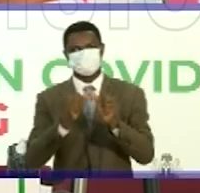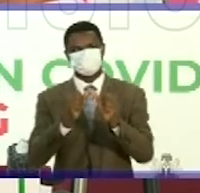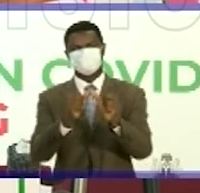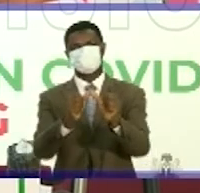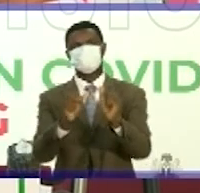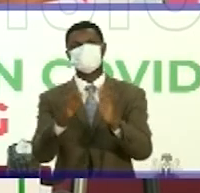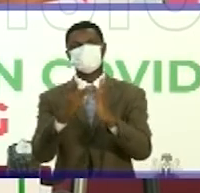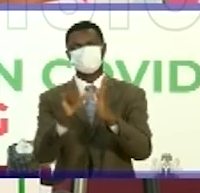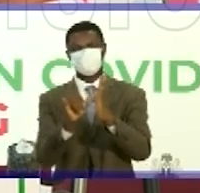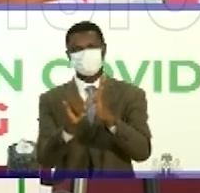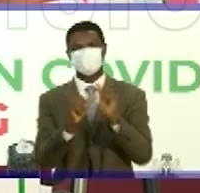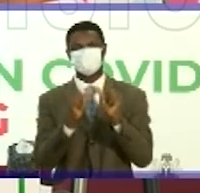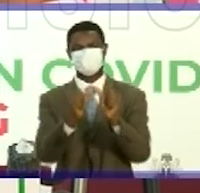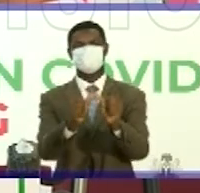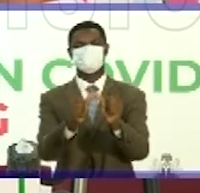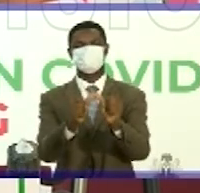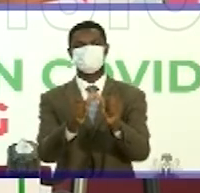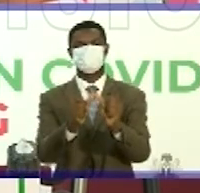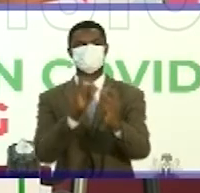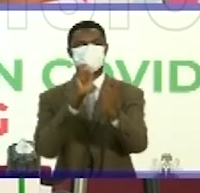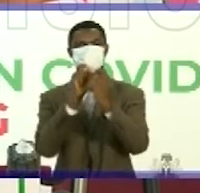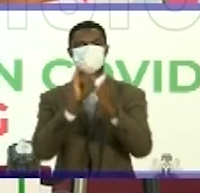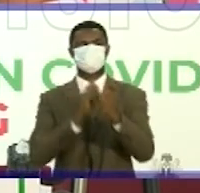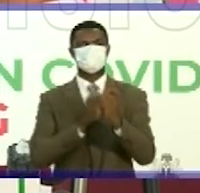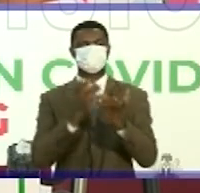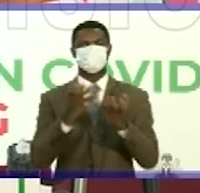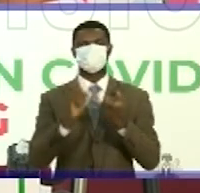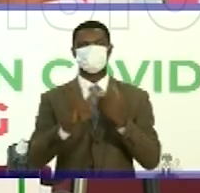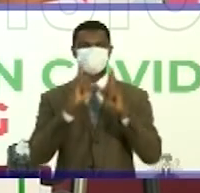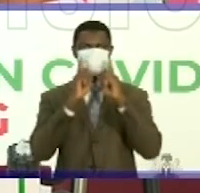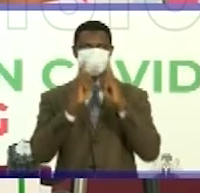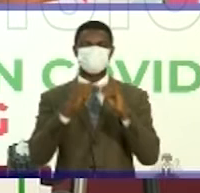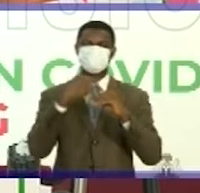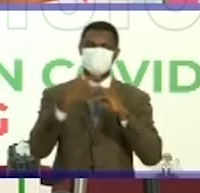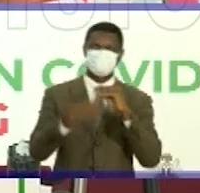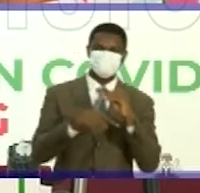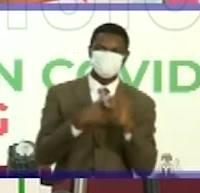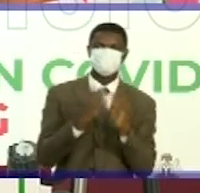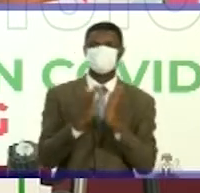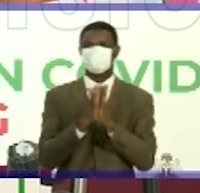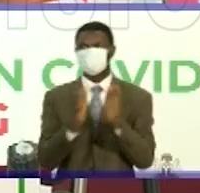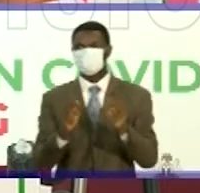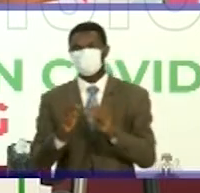In particular, I would like to talk more about the general movement aspects.